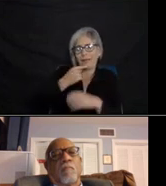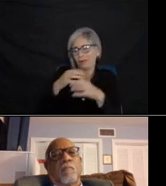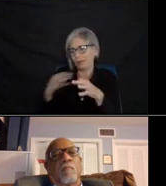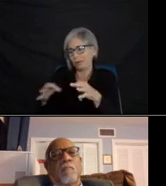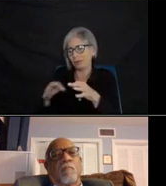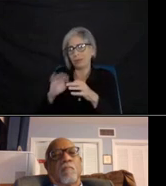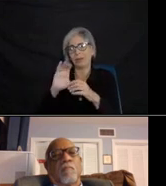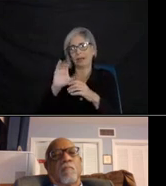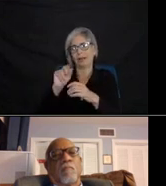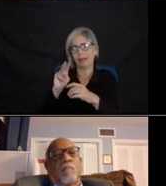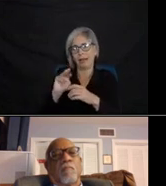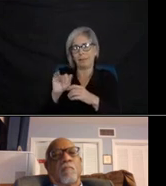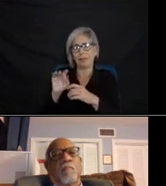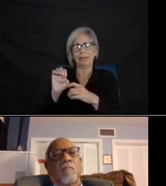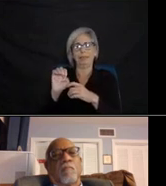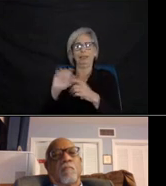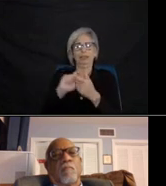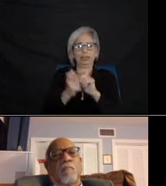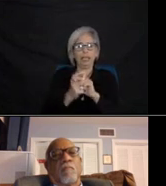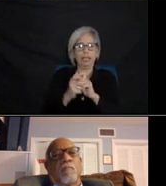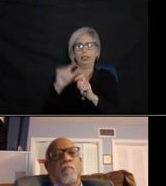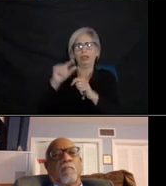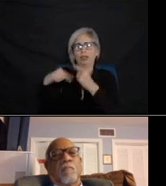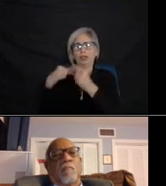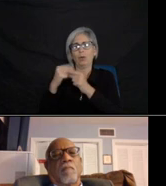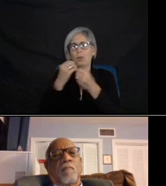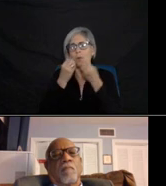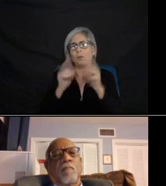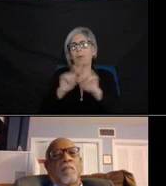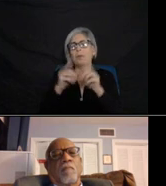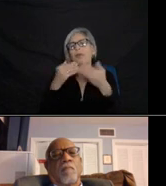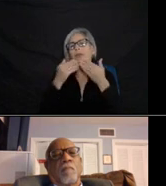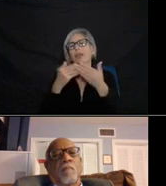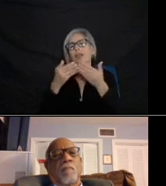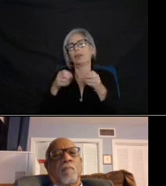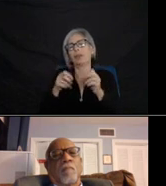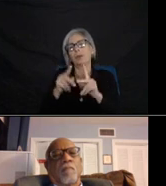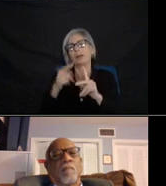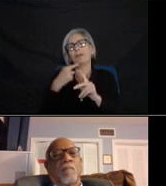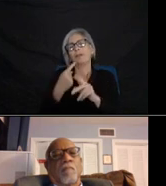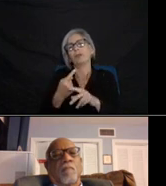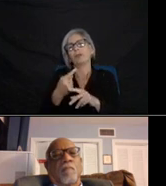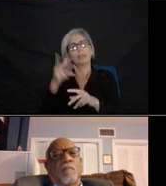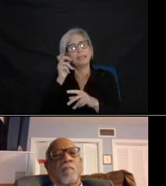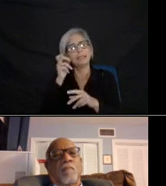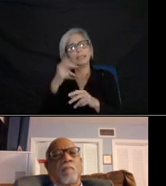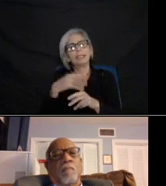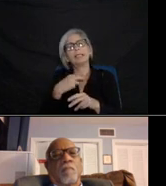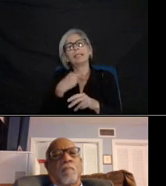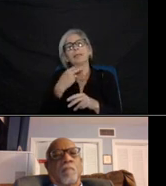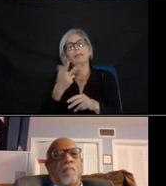change, global warming, and I'm not gonna repeat myself on that, but thank you very much for the opportunity to speak. Thank you.